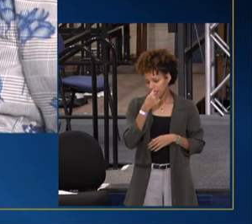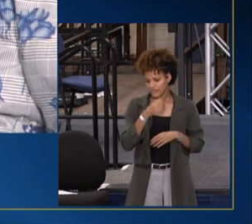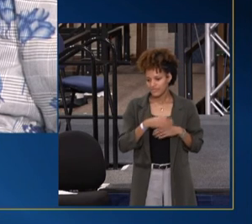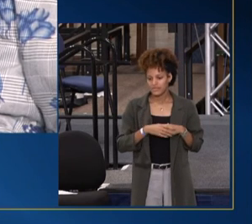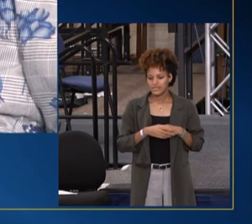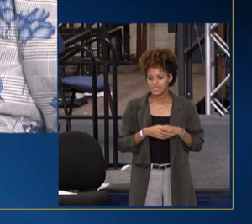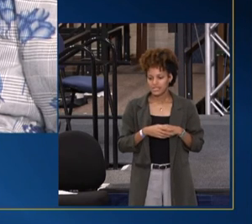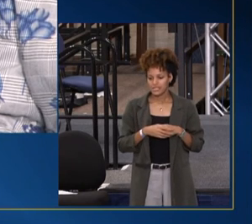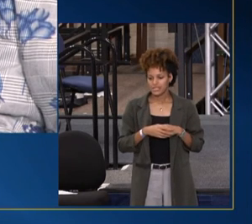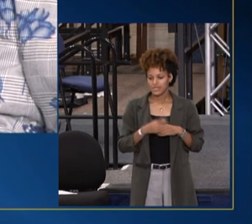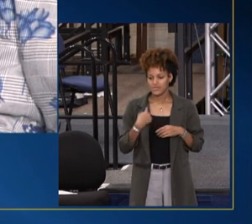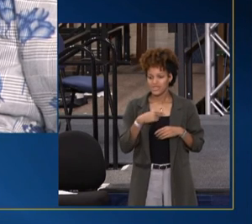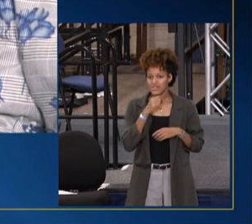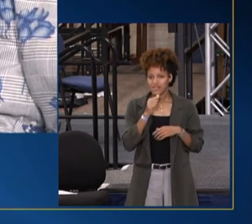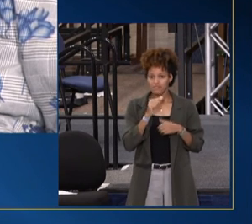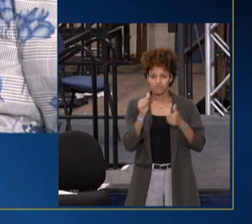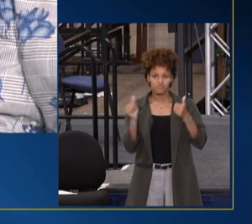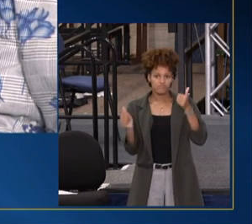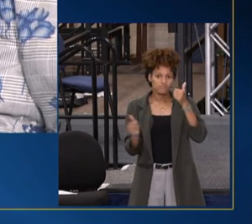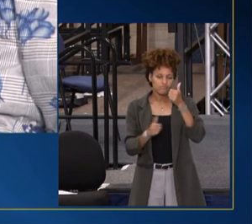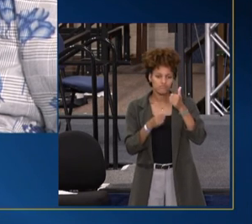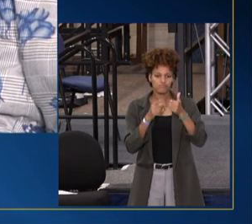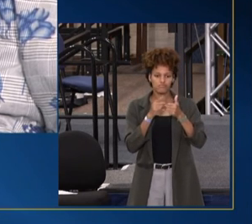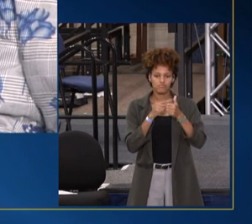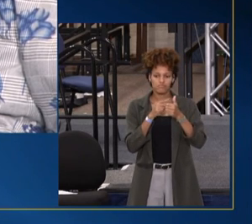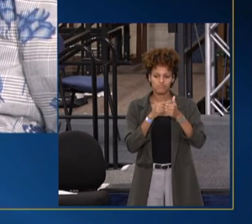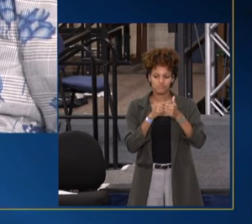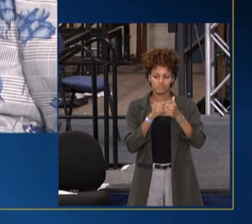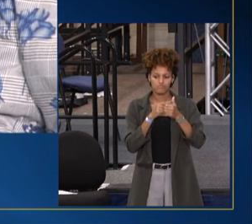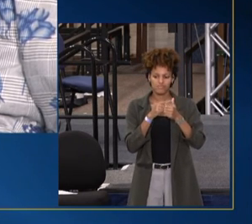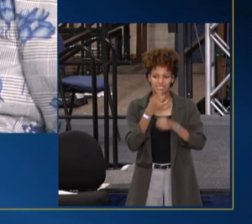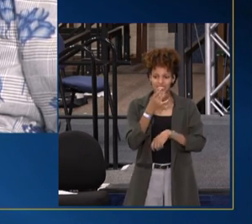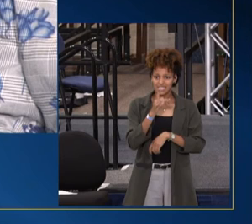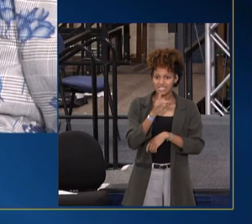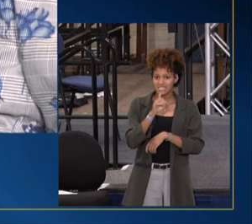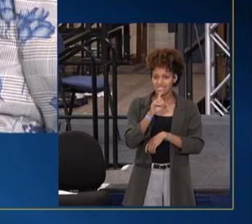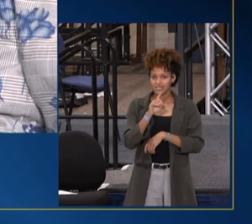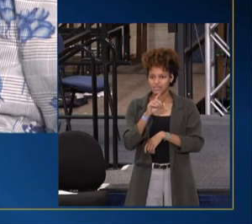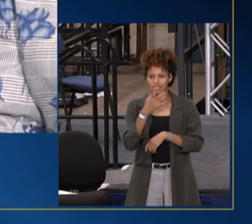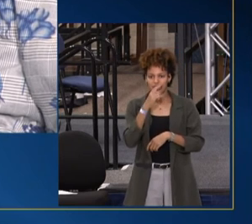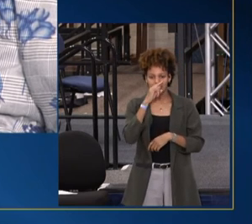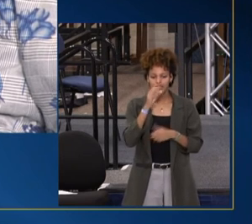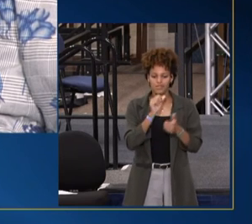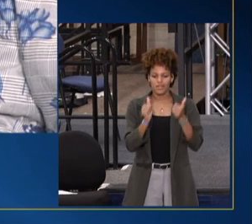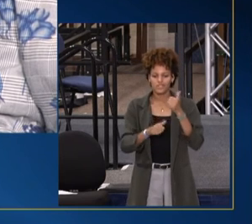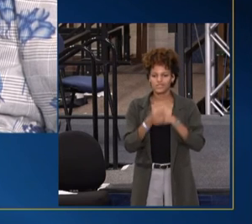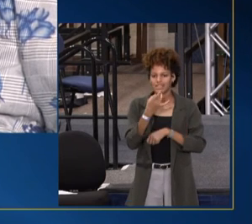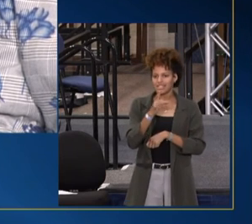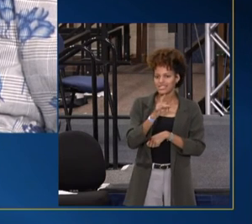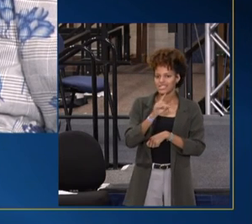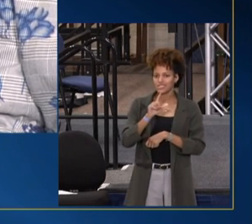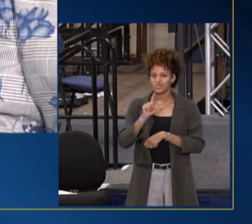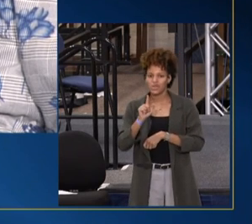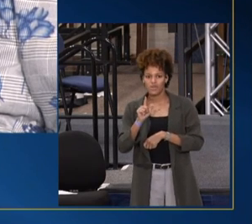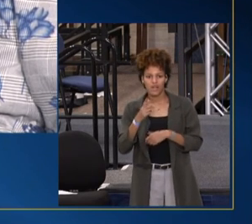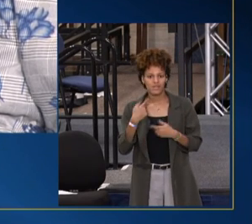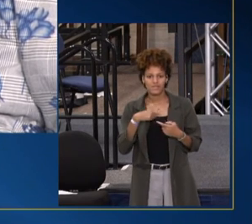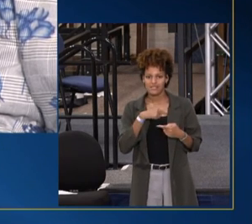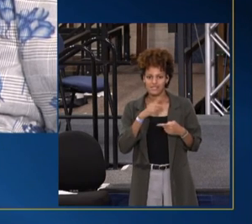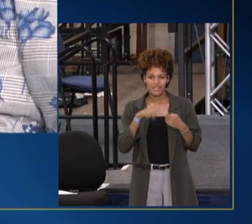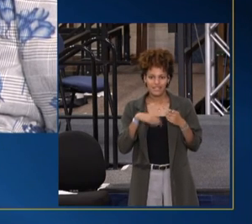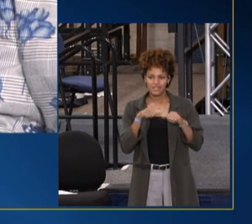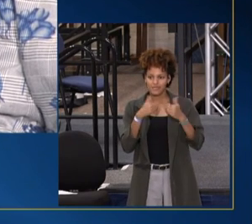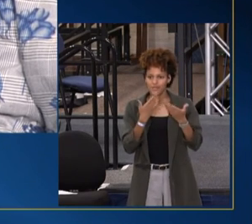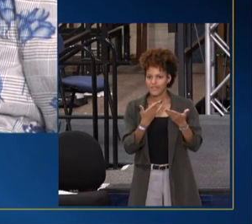not under the age of 18, 21. They can't get HRT, or